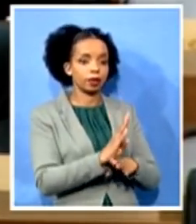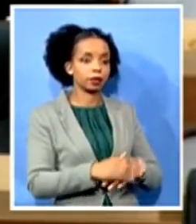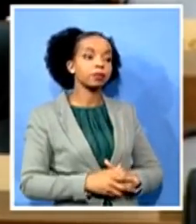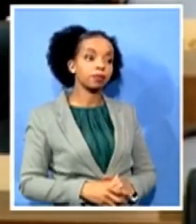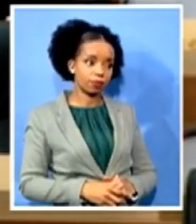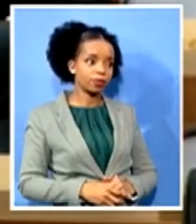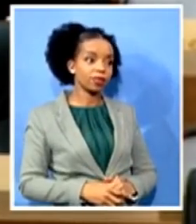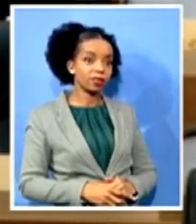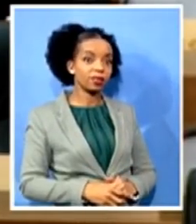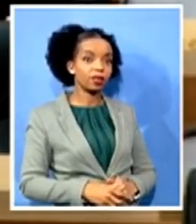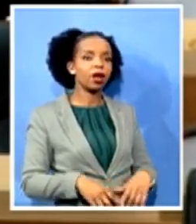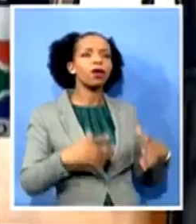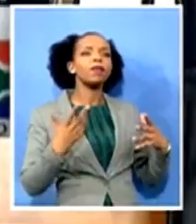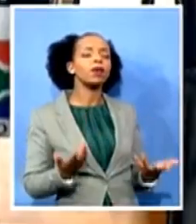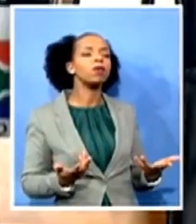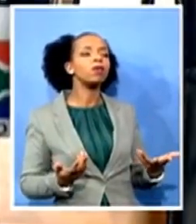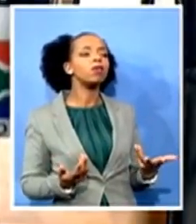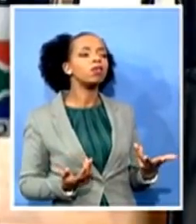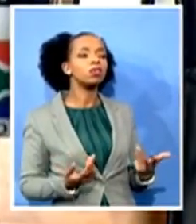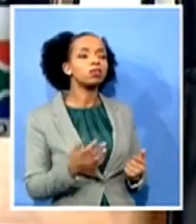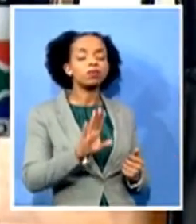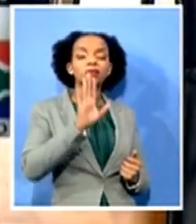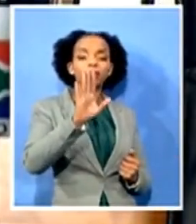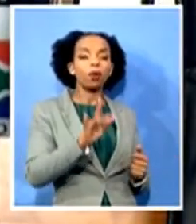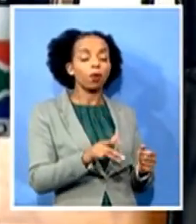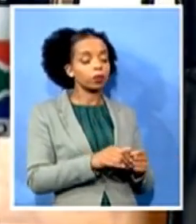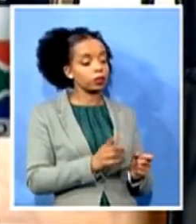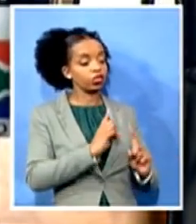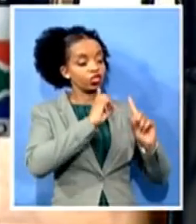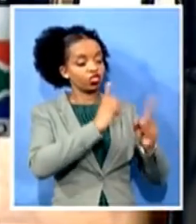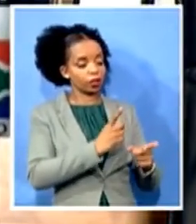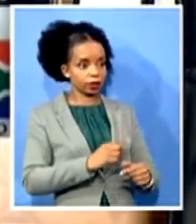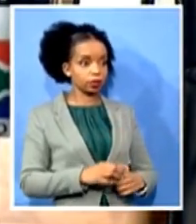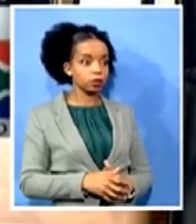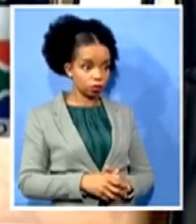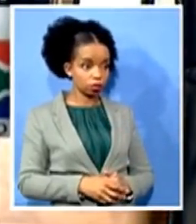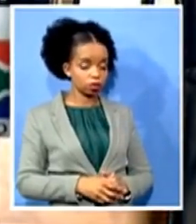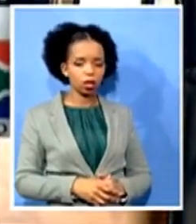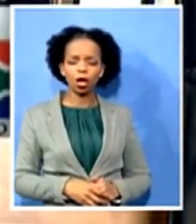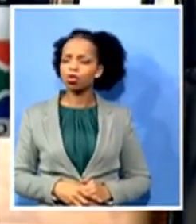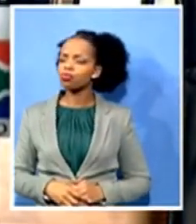under your instruction, correct? No, that's not correct, Chair.